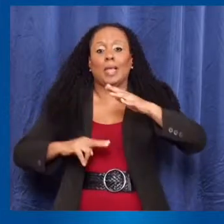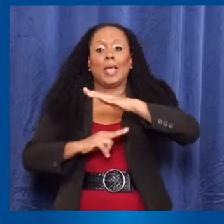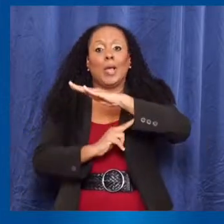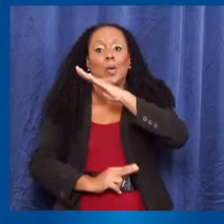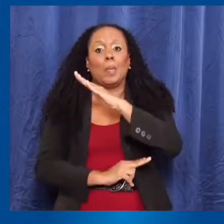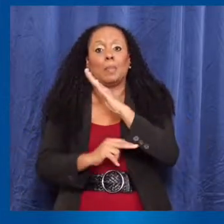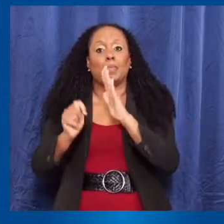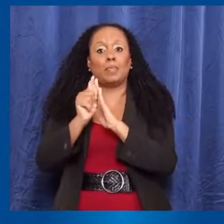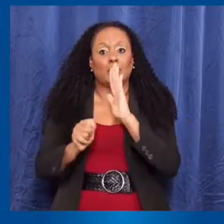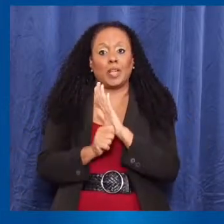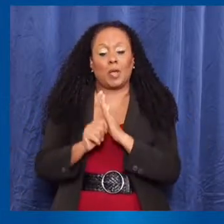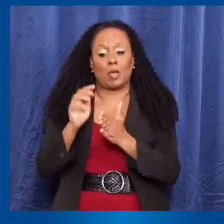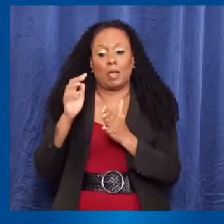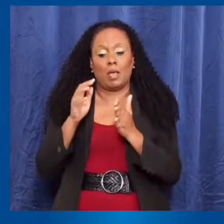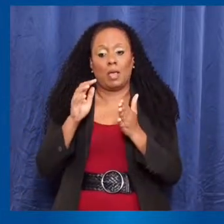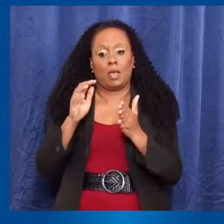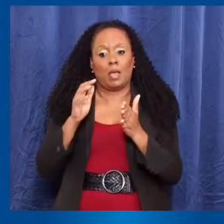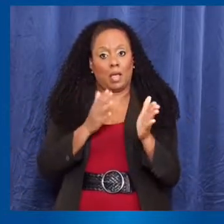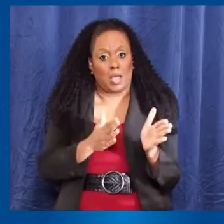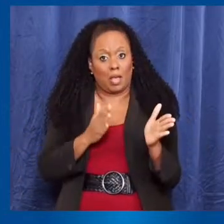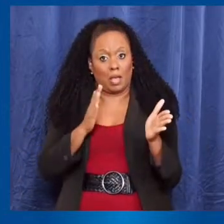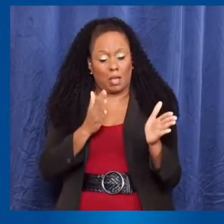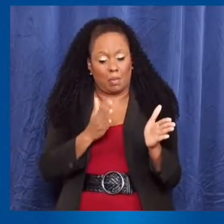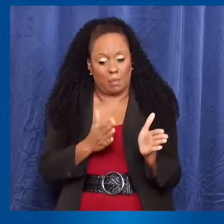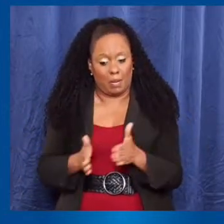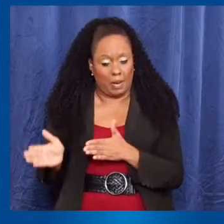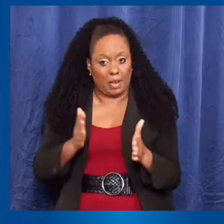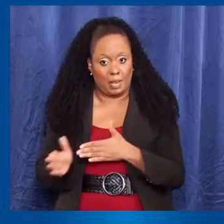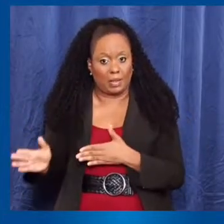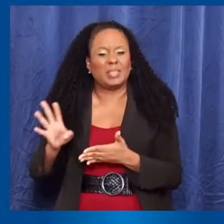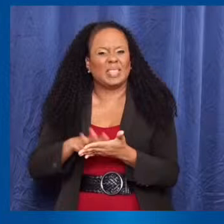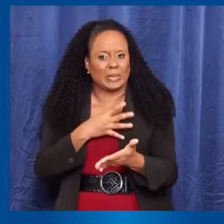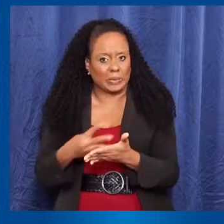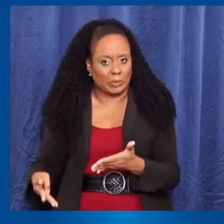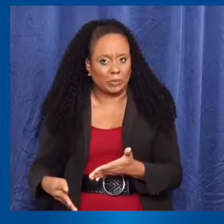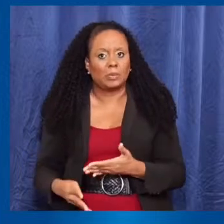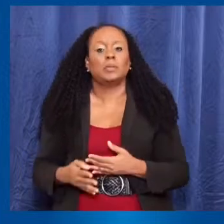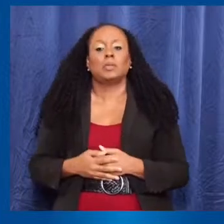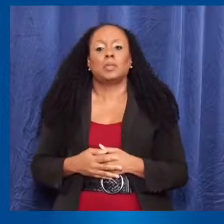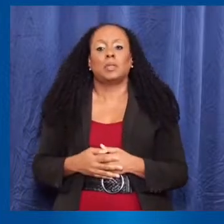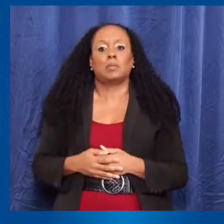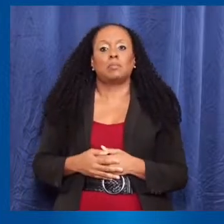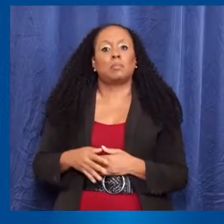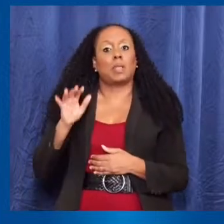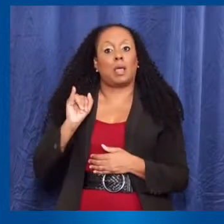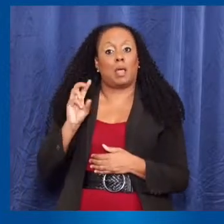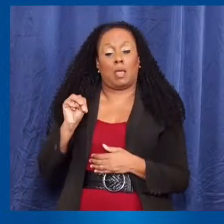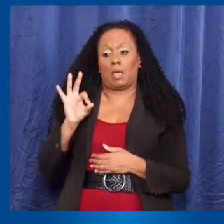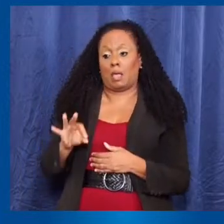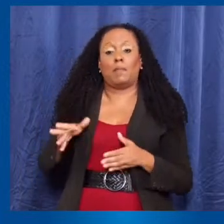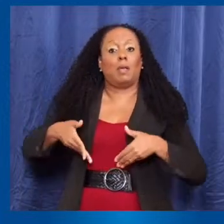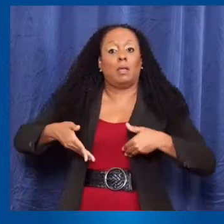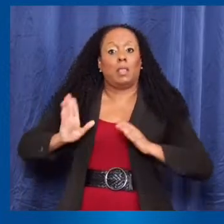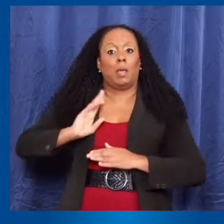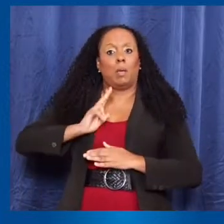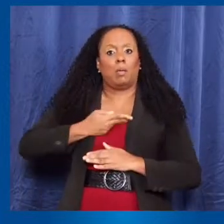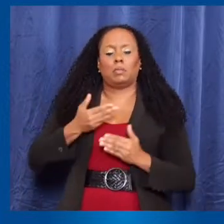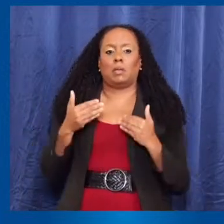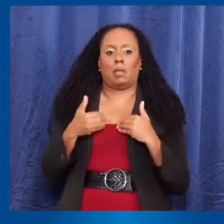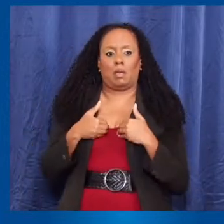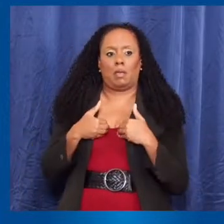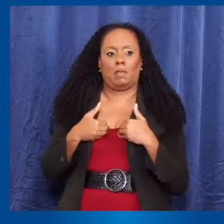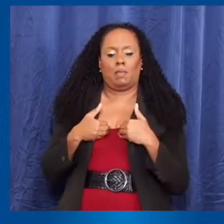IMF has established. It is the first time that the International Monetary Fund has made long-term funding available to